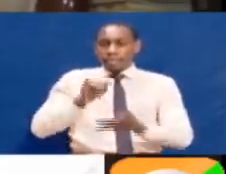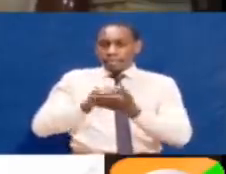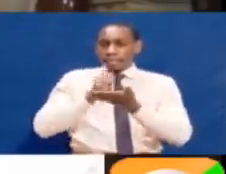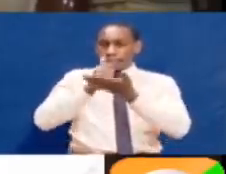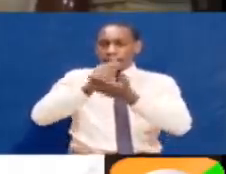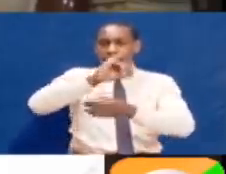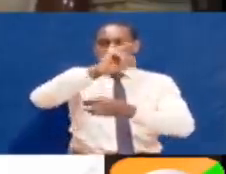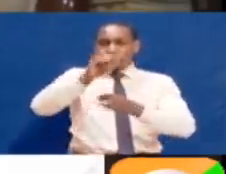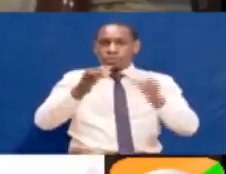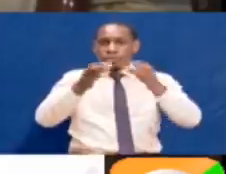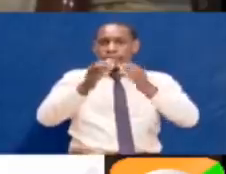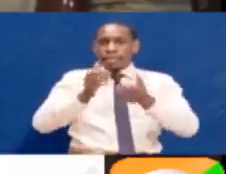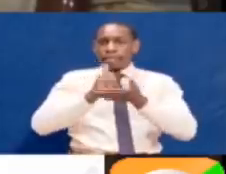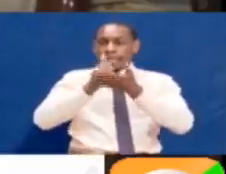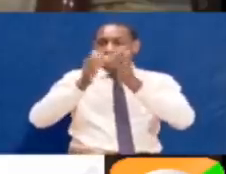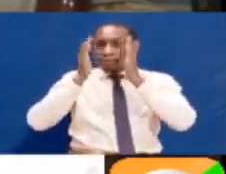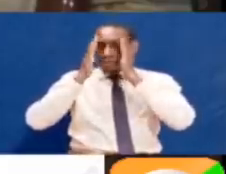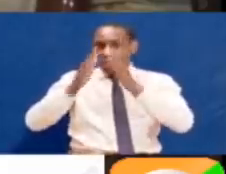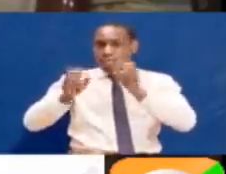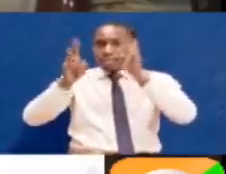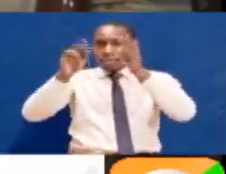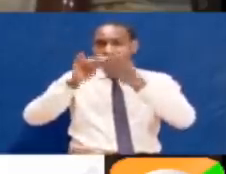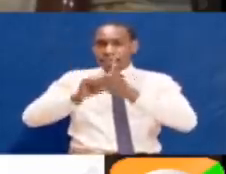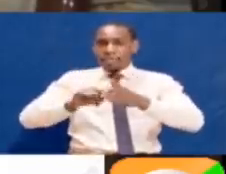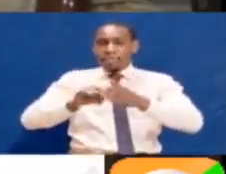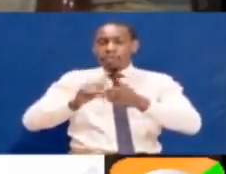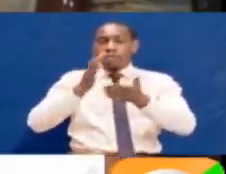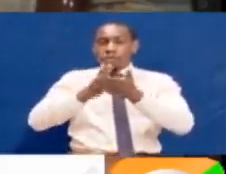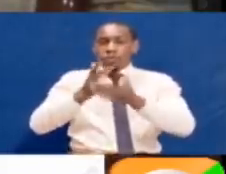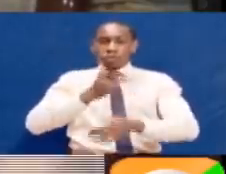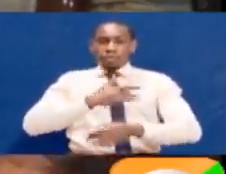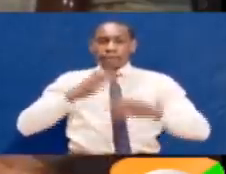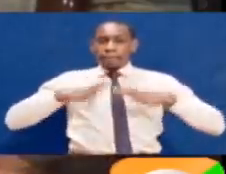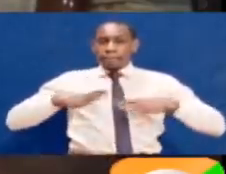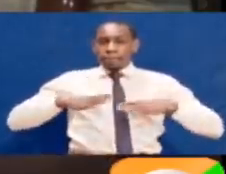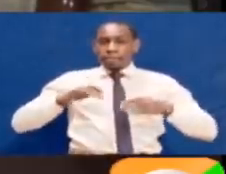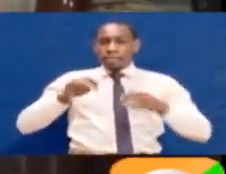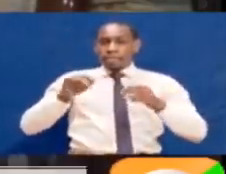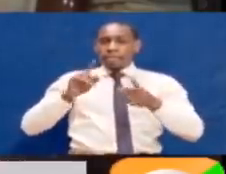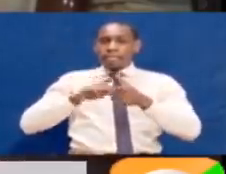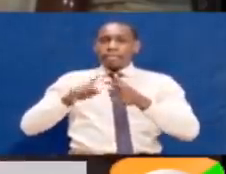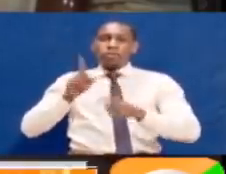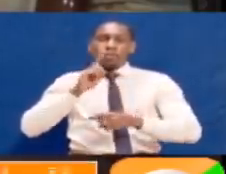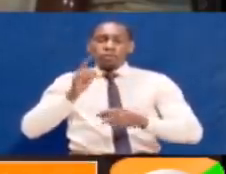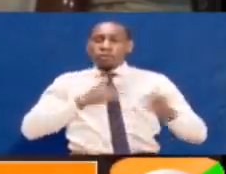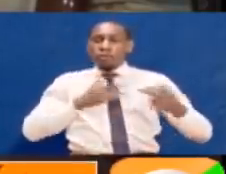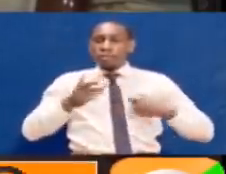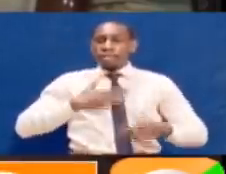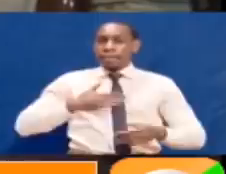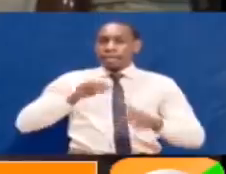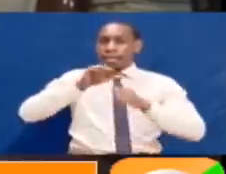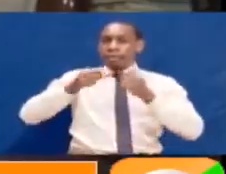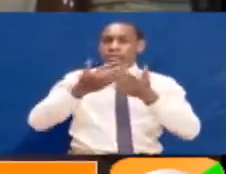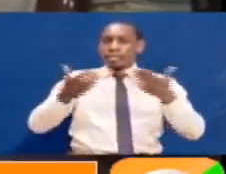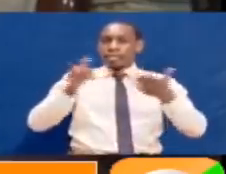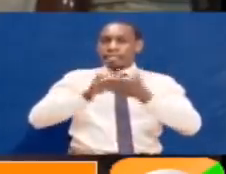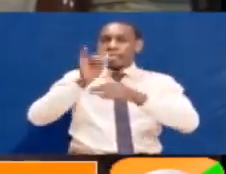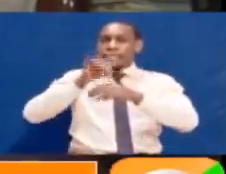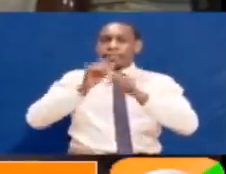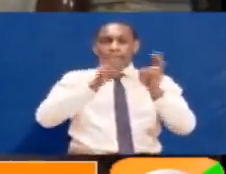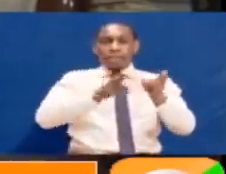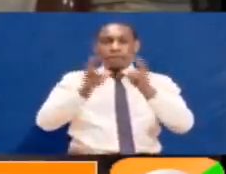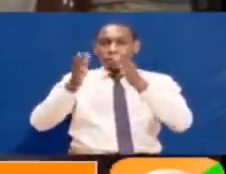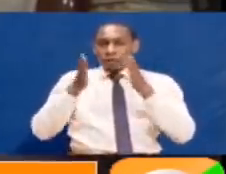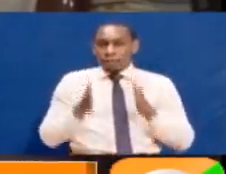help Jubilee to focus on the issues that are integral to the people, I hope that from tomorrow, our concern will be about the things that affect the